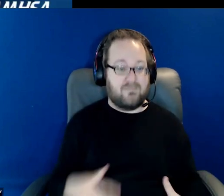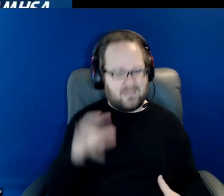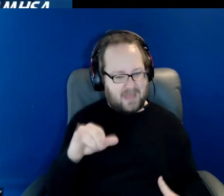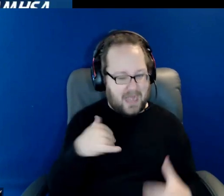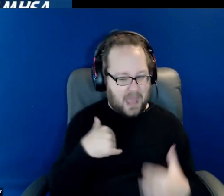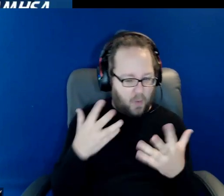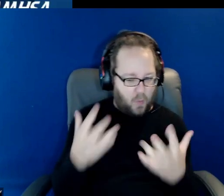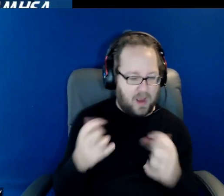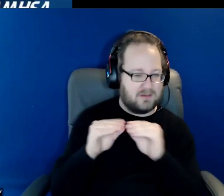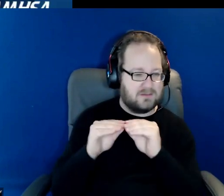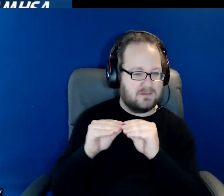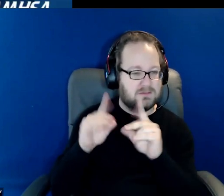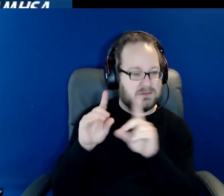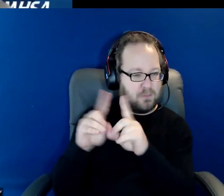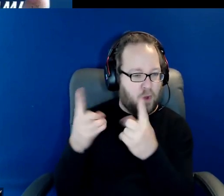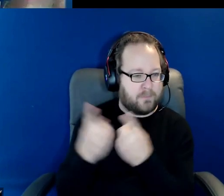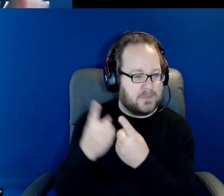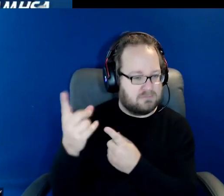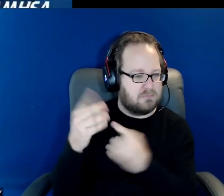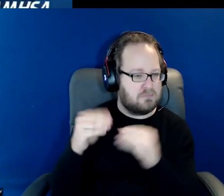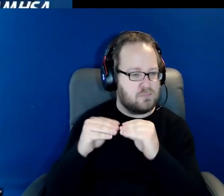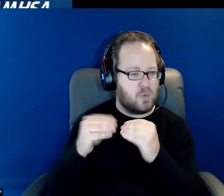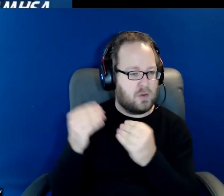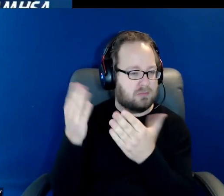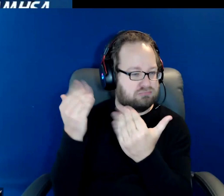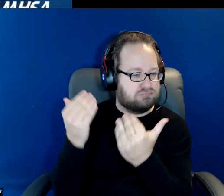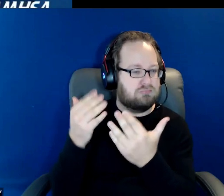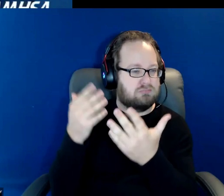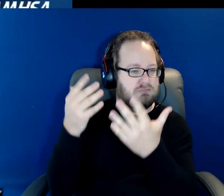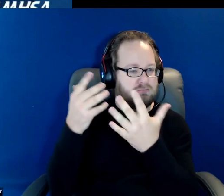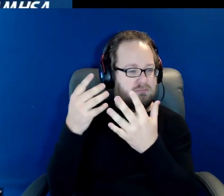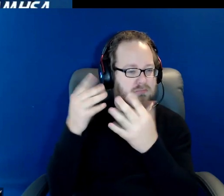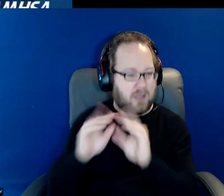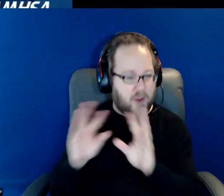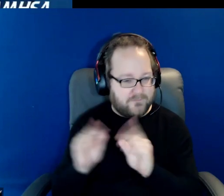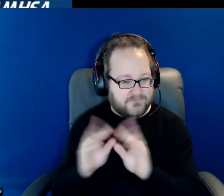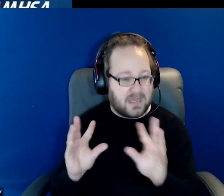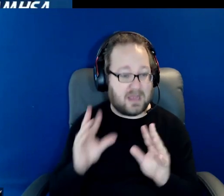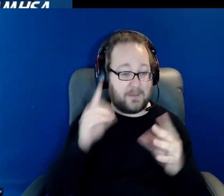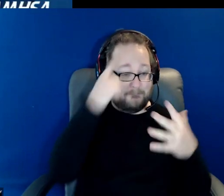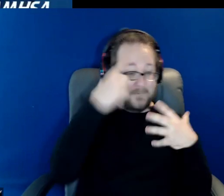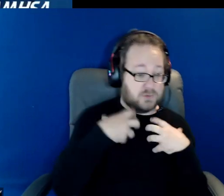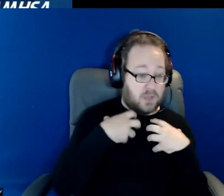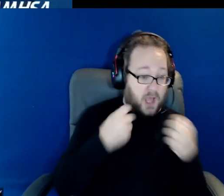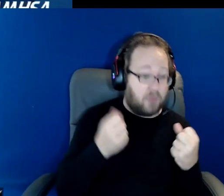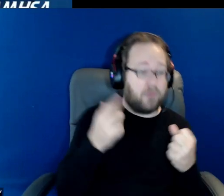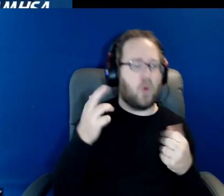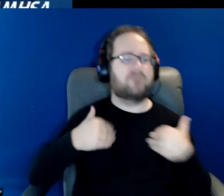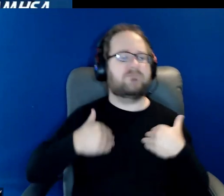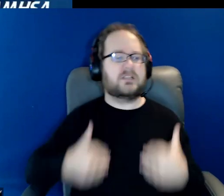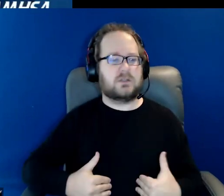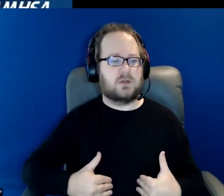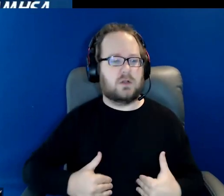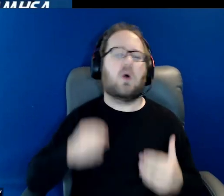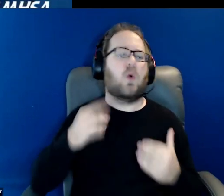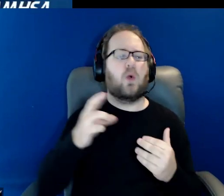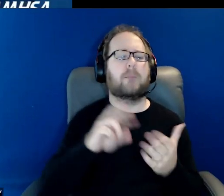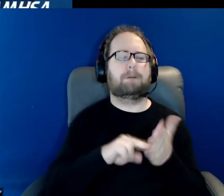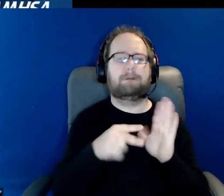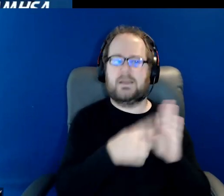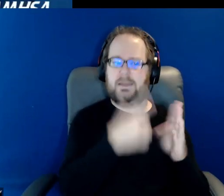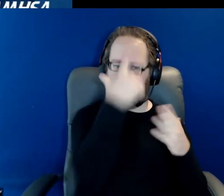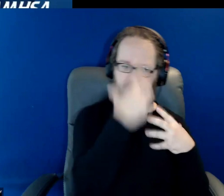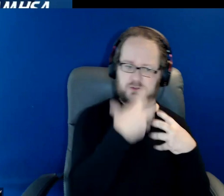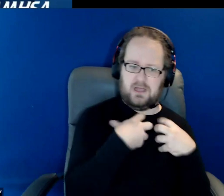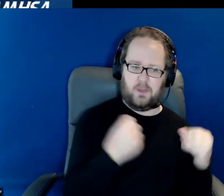clarify whether they're referring to different types of physical conditions or mental health as a physical condition. And